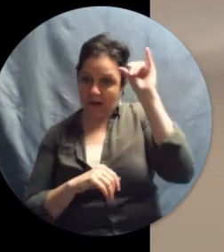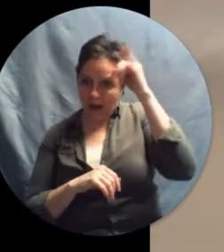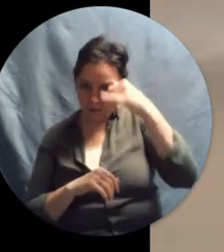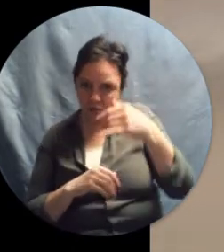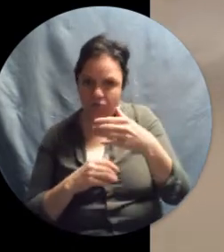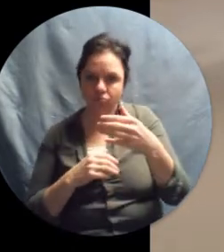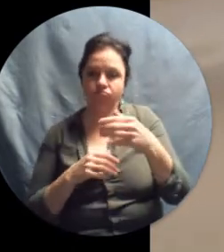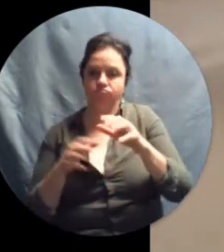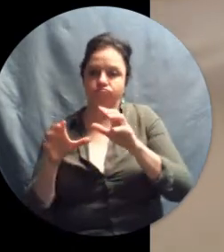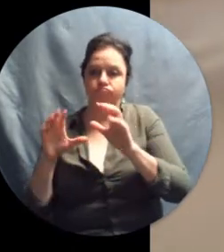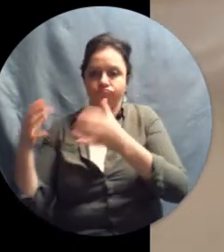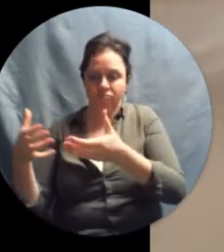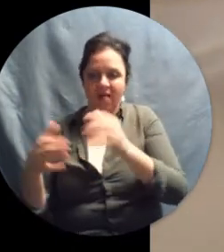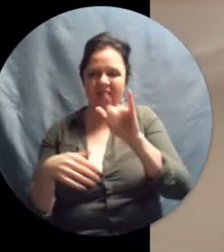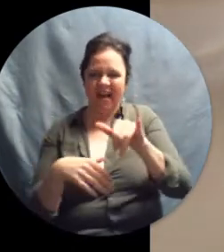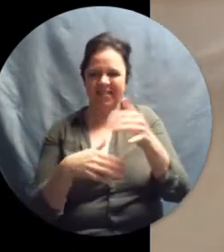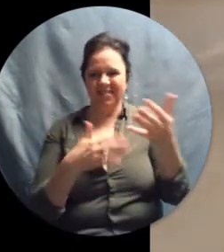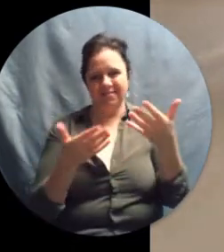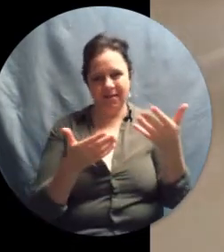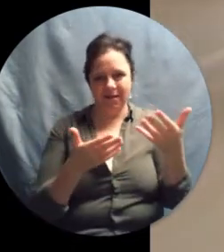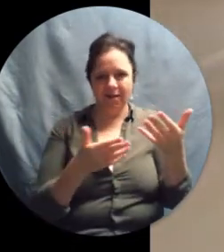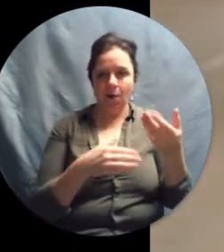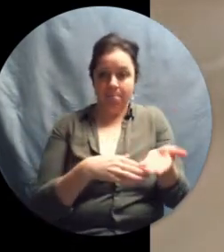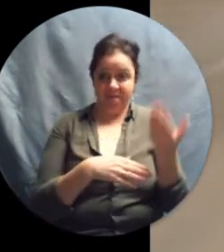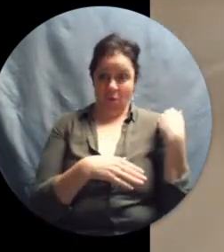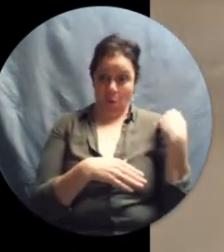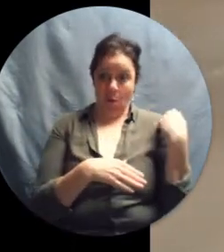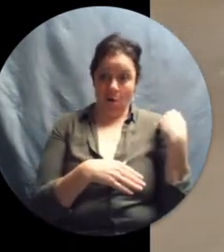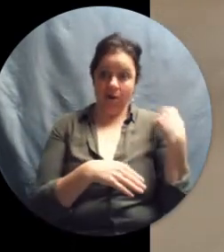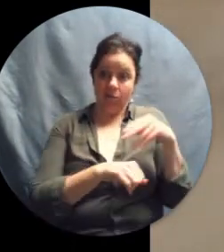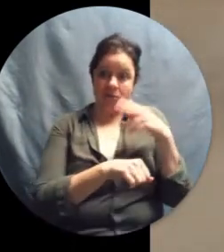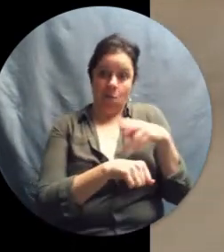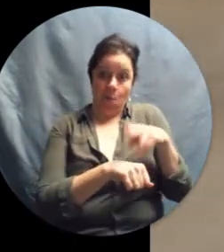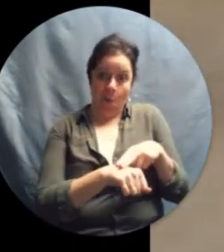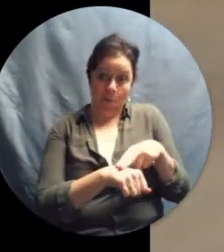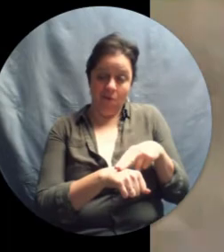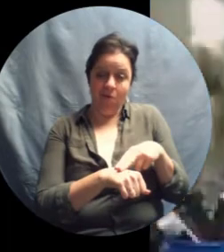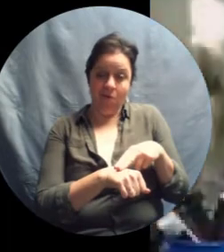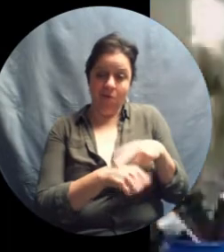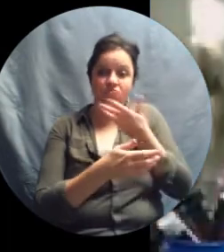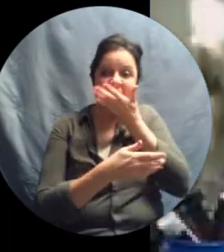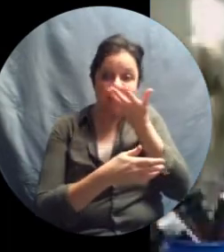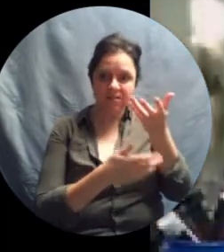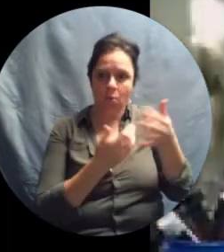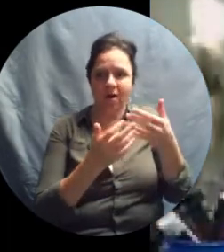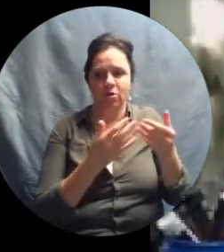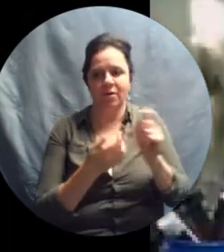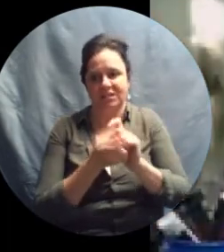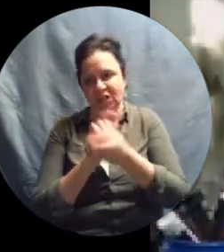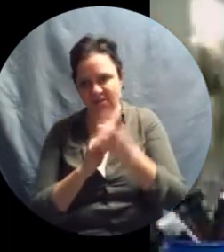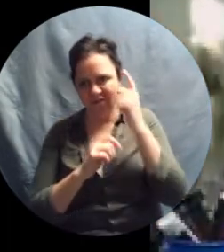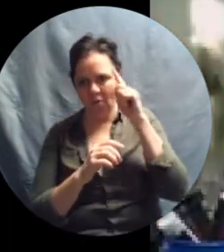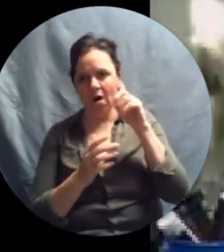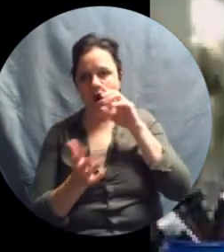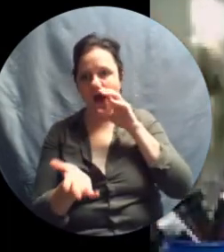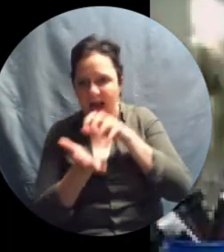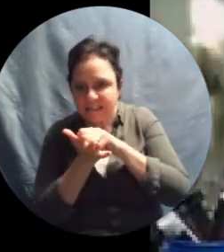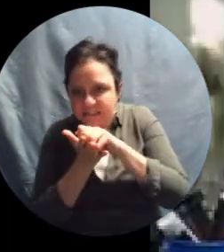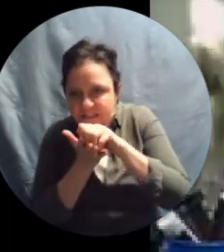so again, that's a form of habitat loss where it was once something and now it's become something else. I already mentioned the